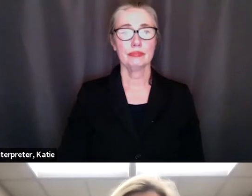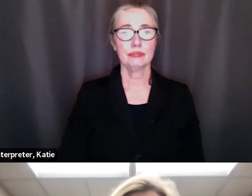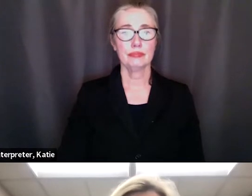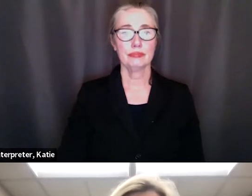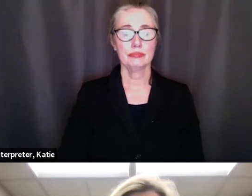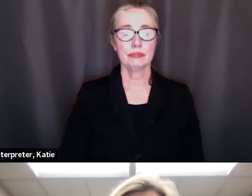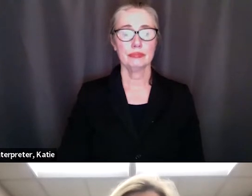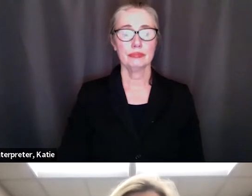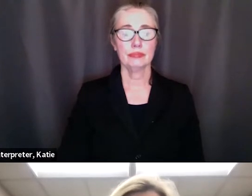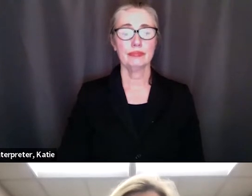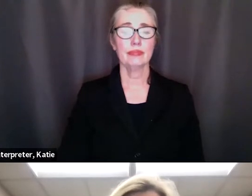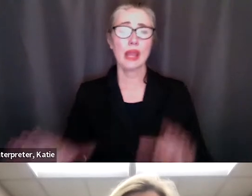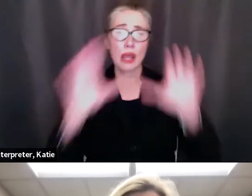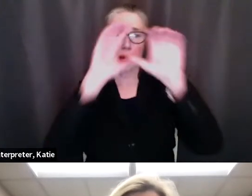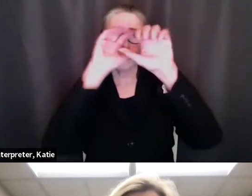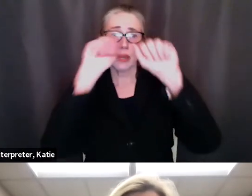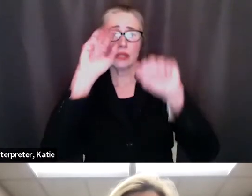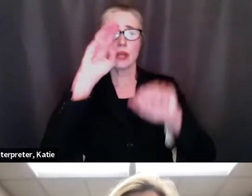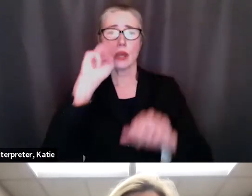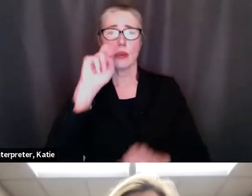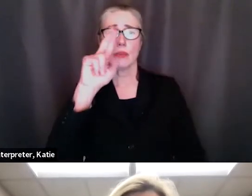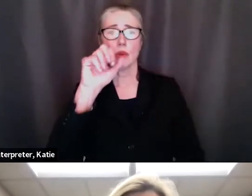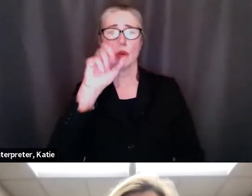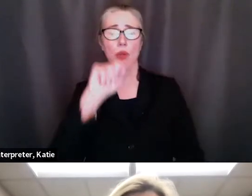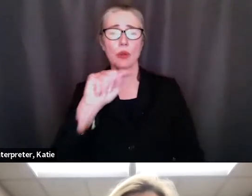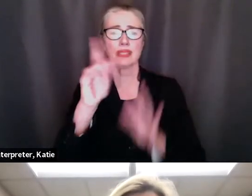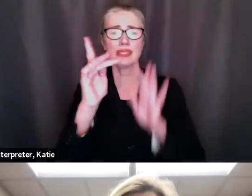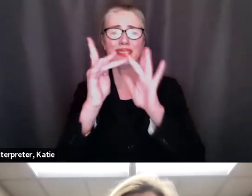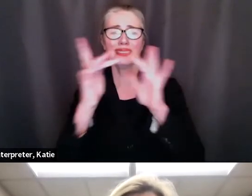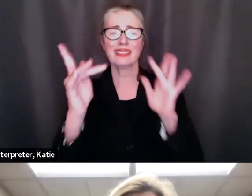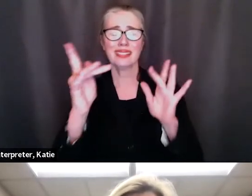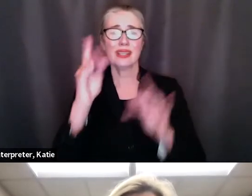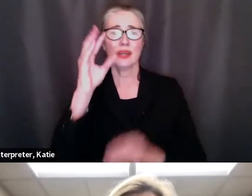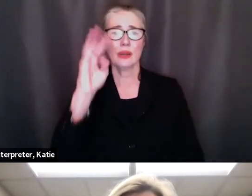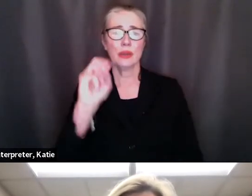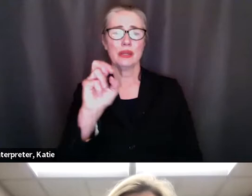president munoz we have lost connection with mr naughton